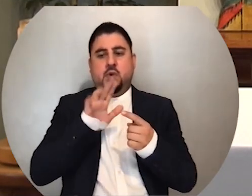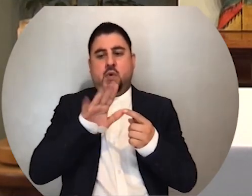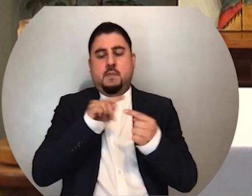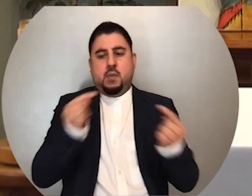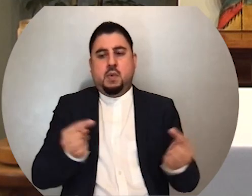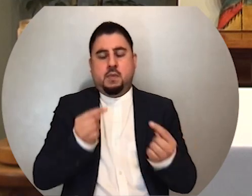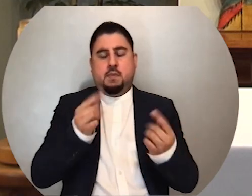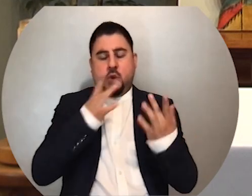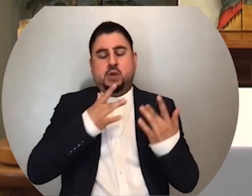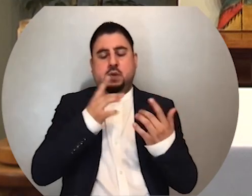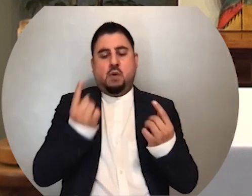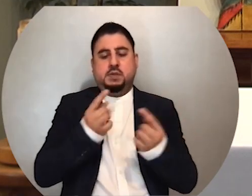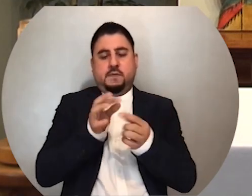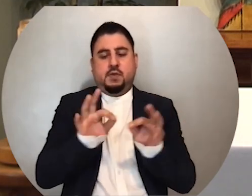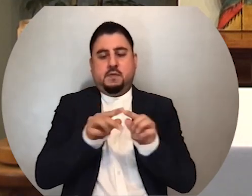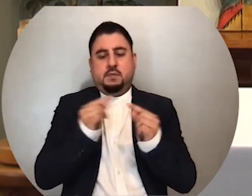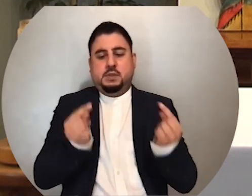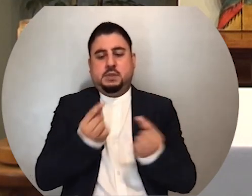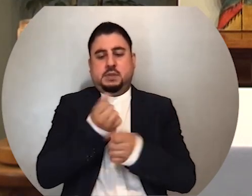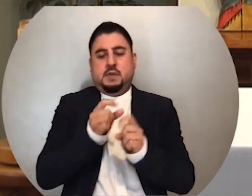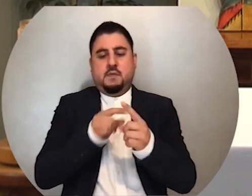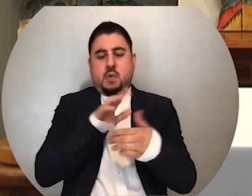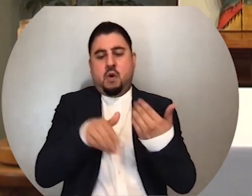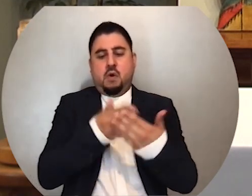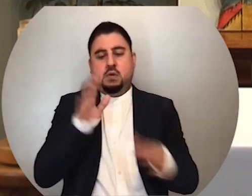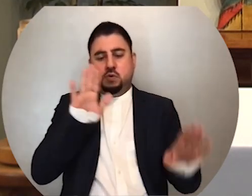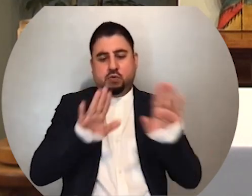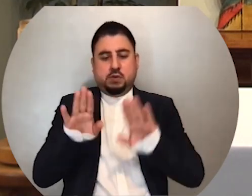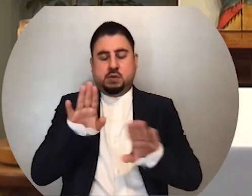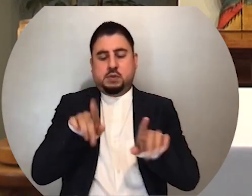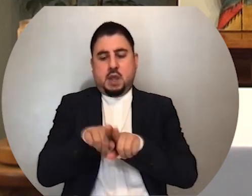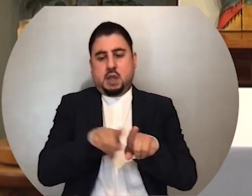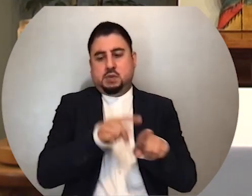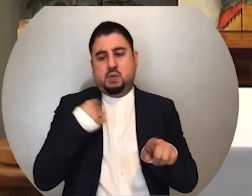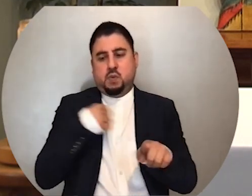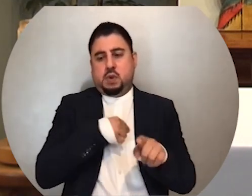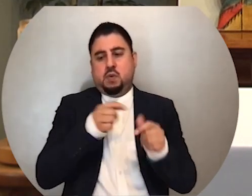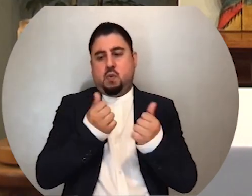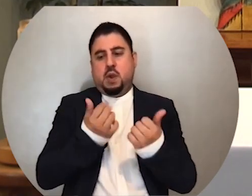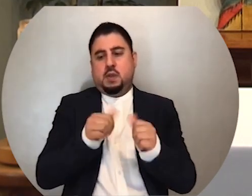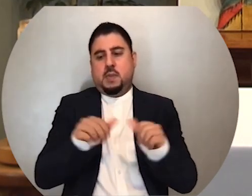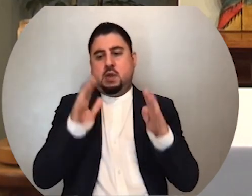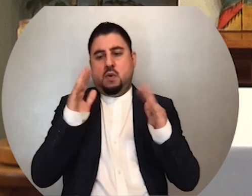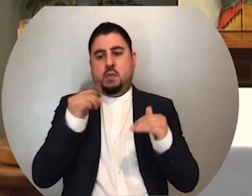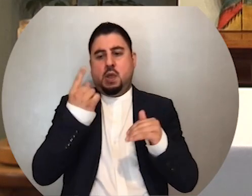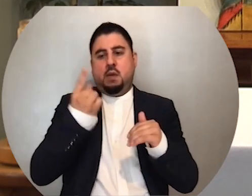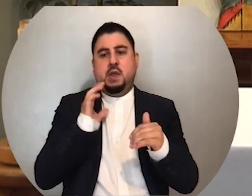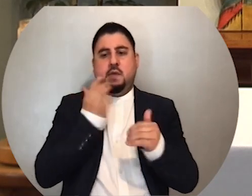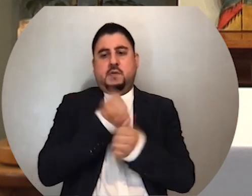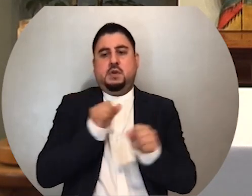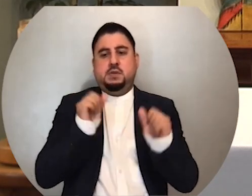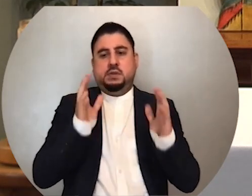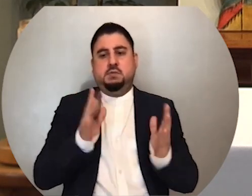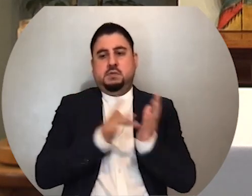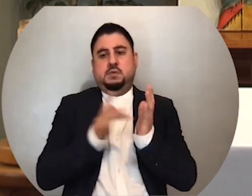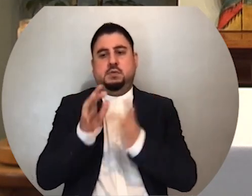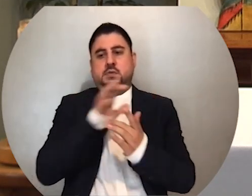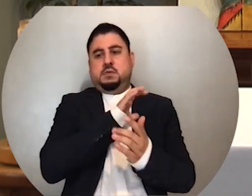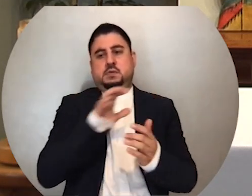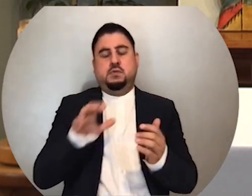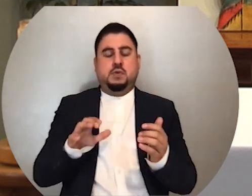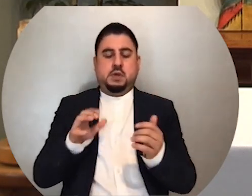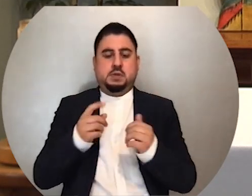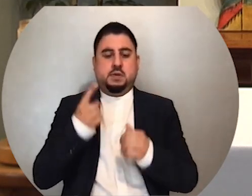help of your mercy we may be always free from sin and safe from all distress, as we await the blessed hope and the coming of our